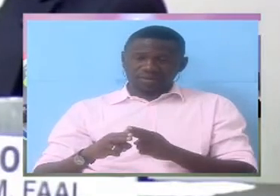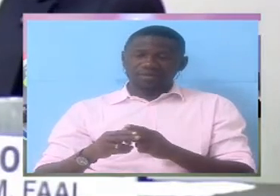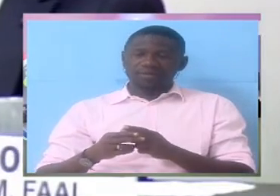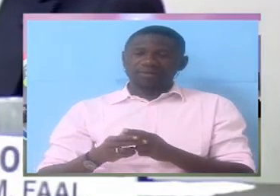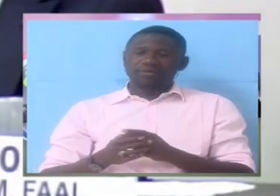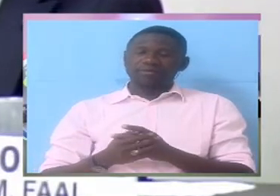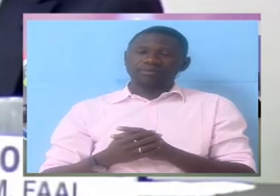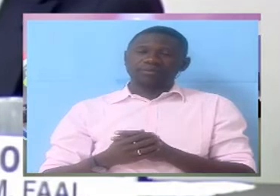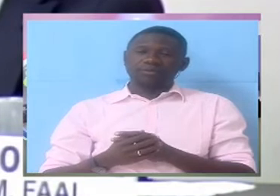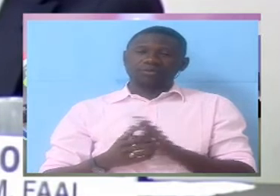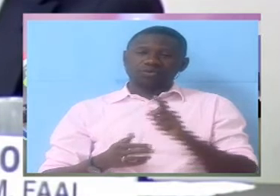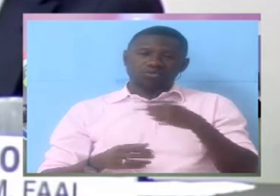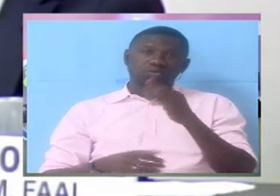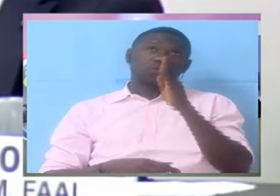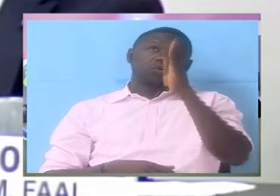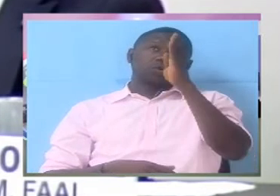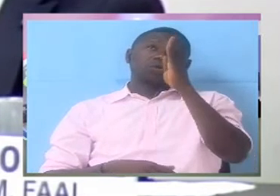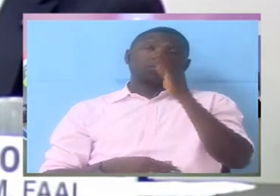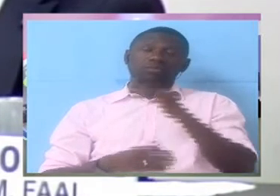Answer my question.